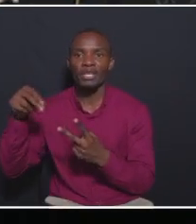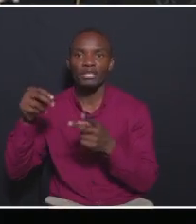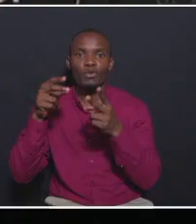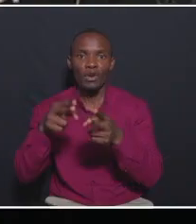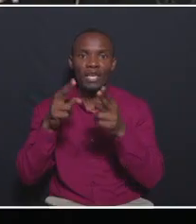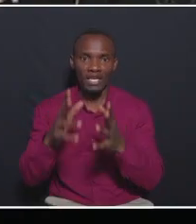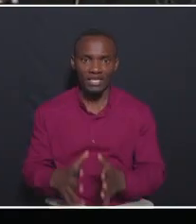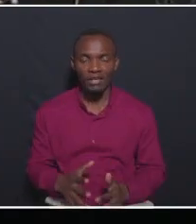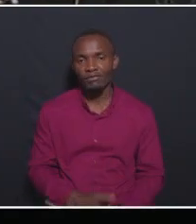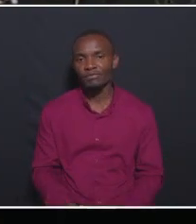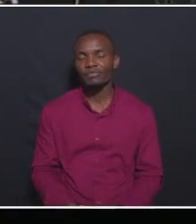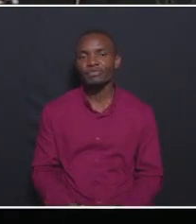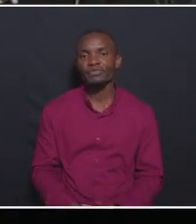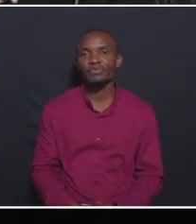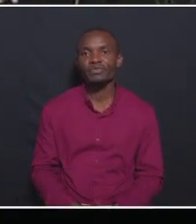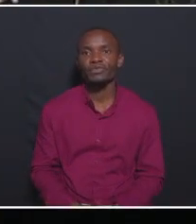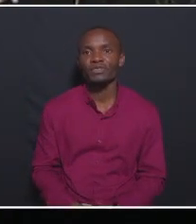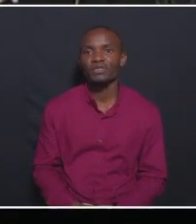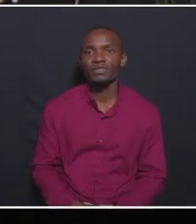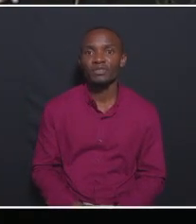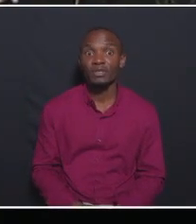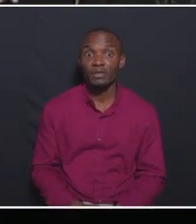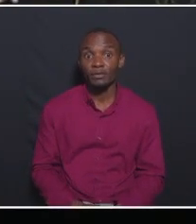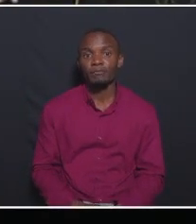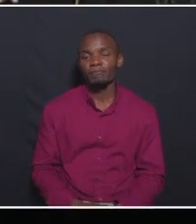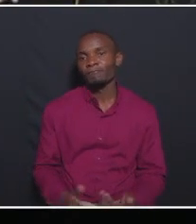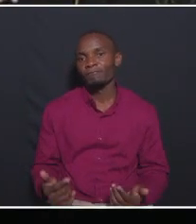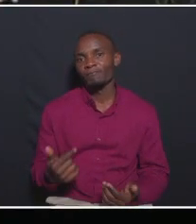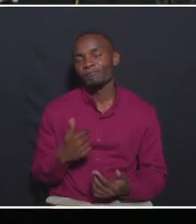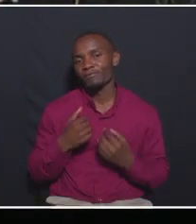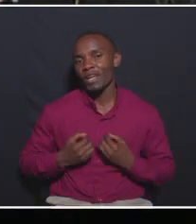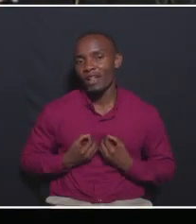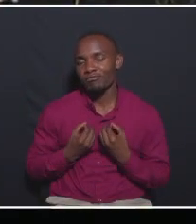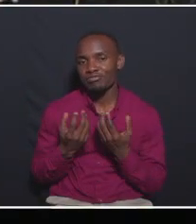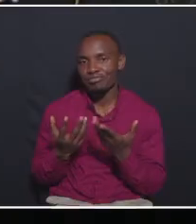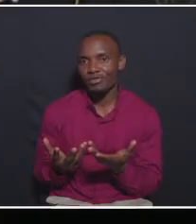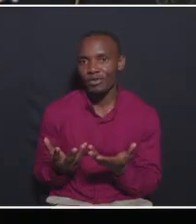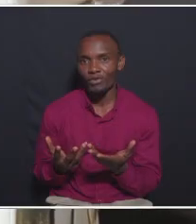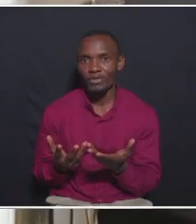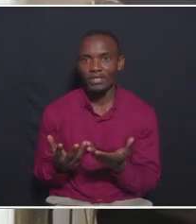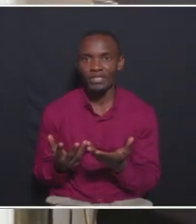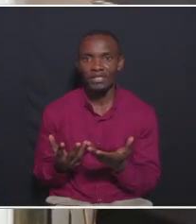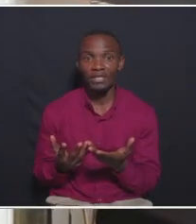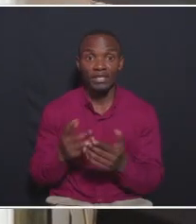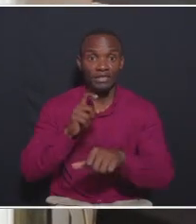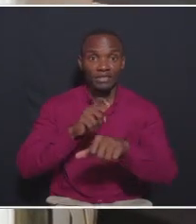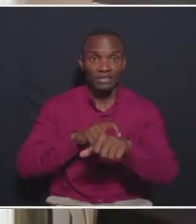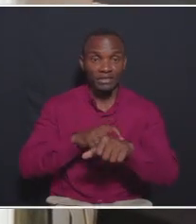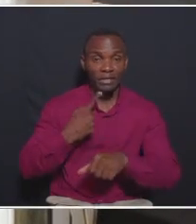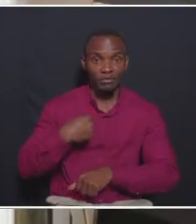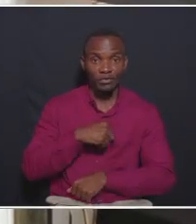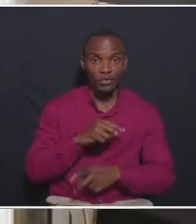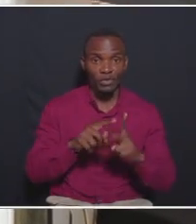Okay, so I must admit at the beginning, I'll answer quickly. At the